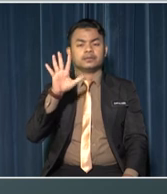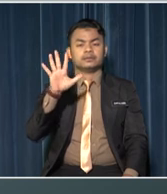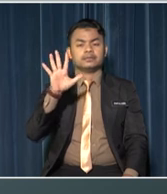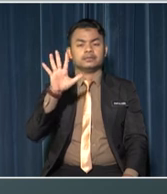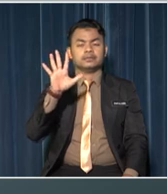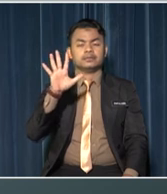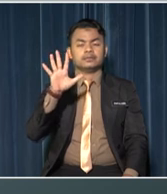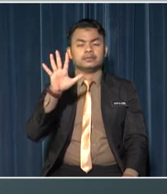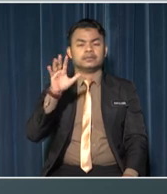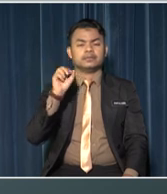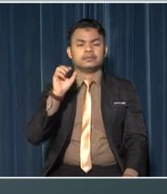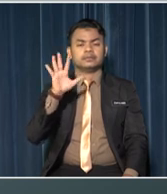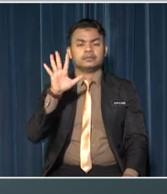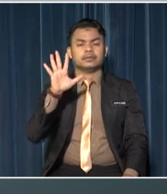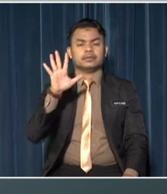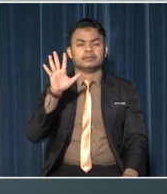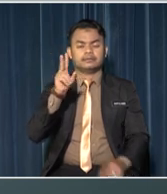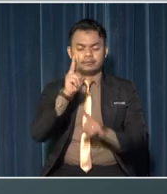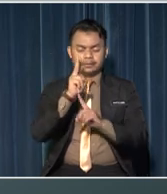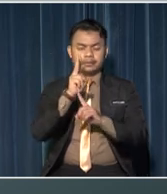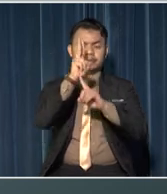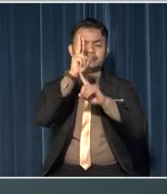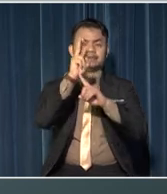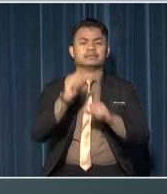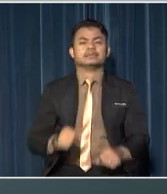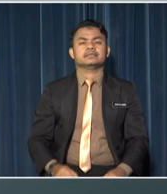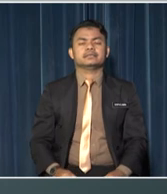1, 2, 3, 4, 5. 5 vertices.